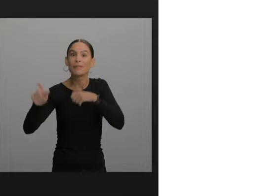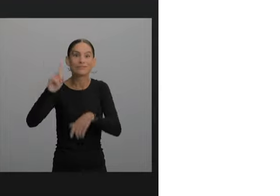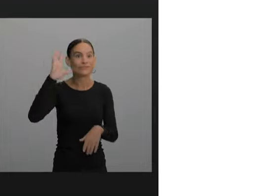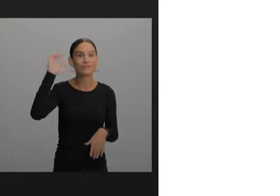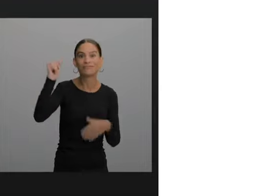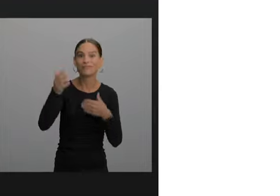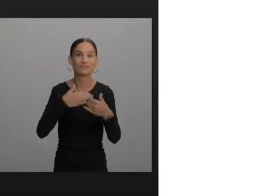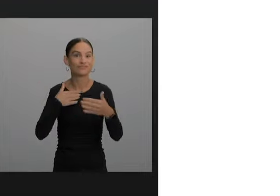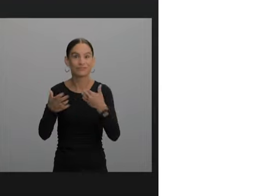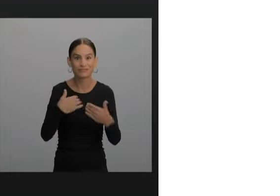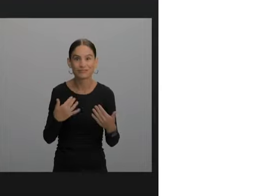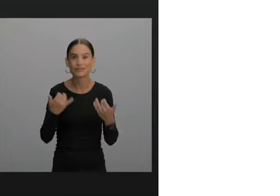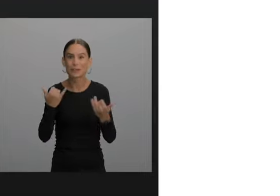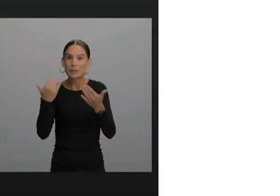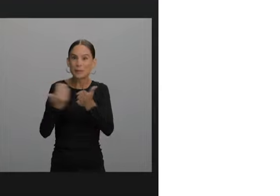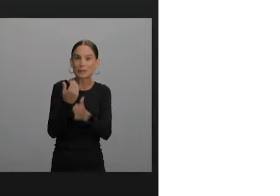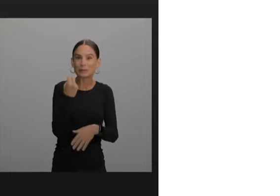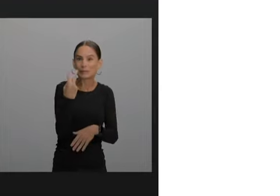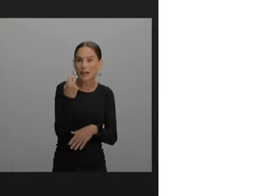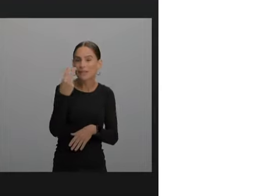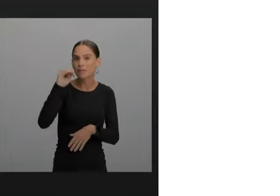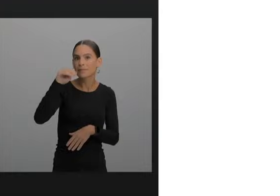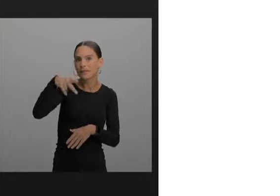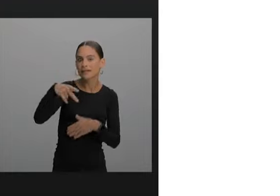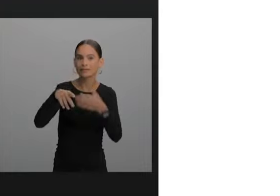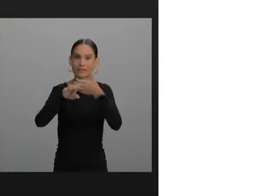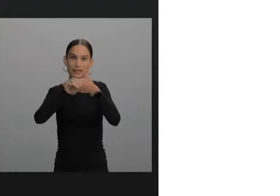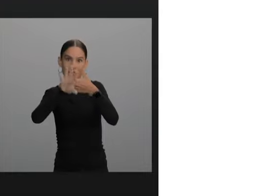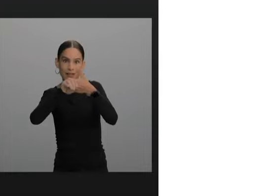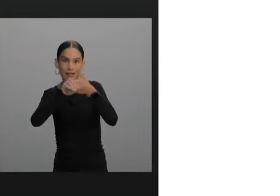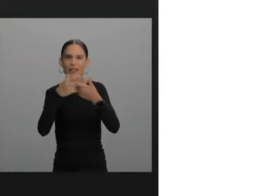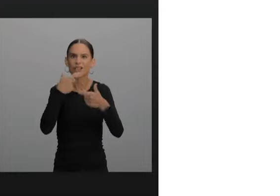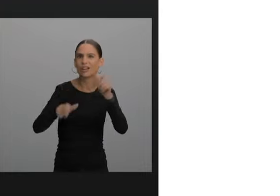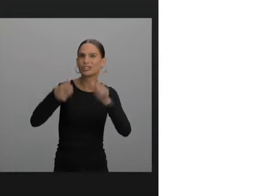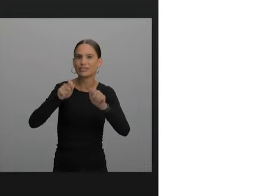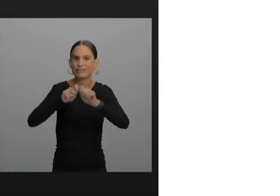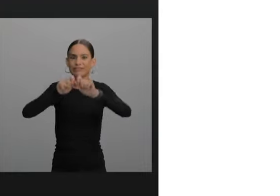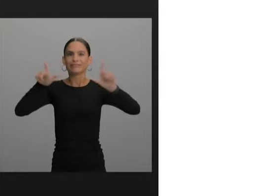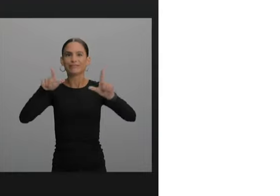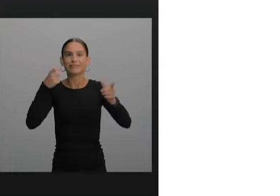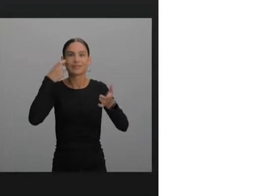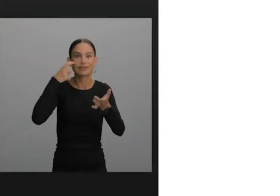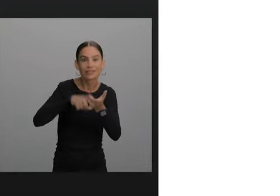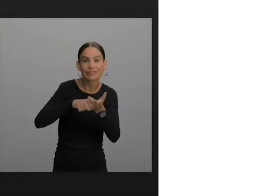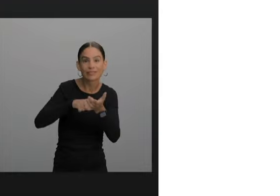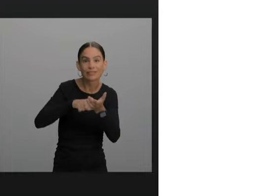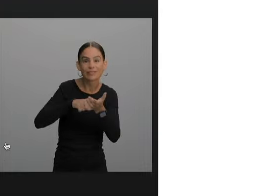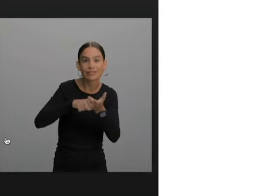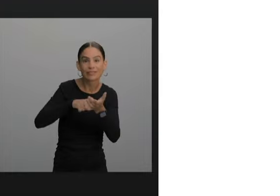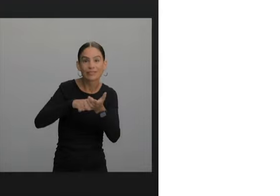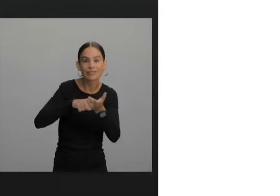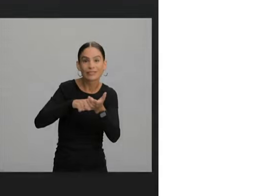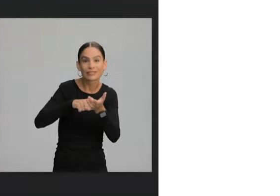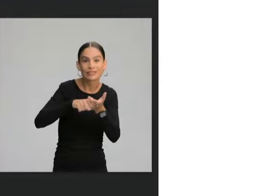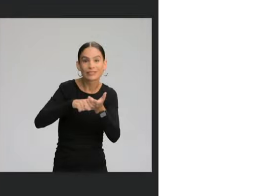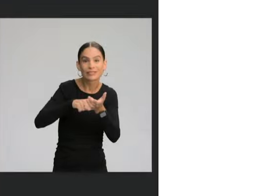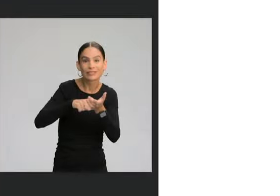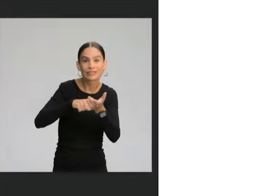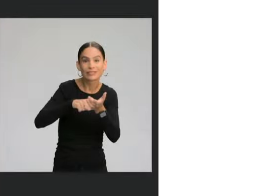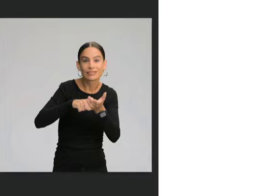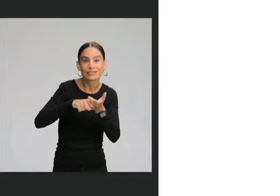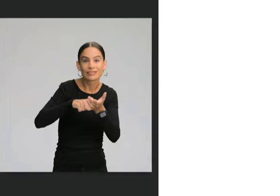new 12 megapixel main camera with a larger sensor and larger pixels at 1.9 microns. Okay, I